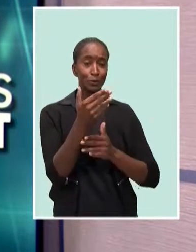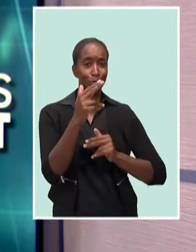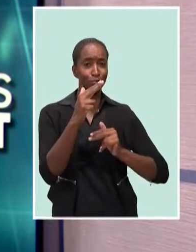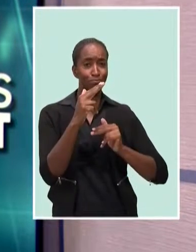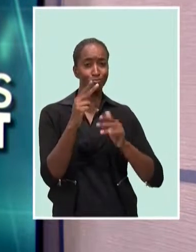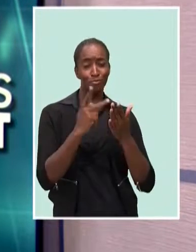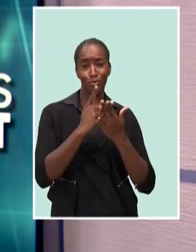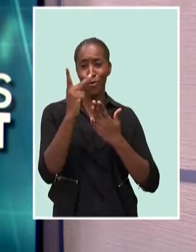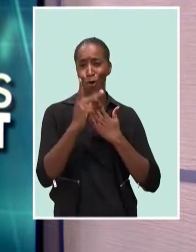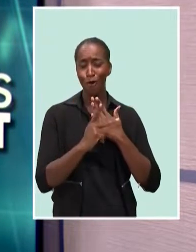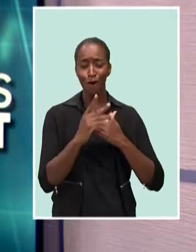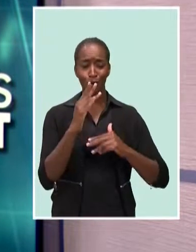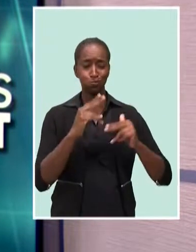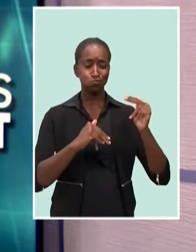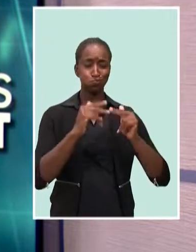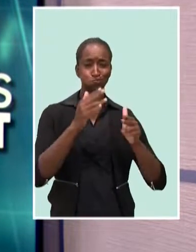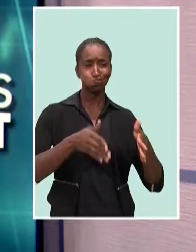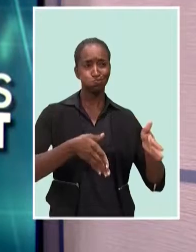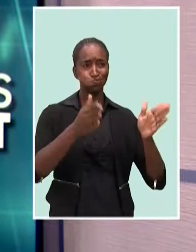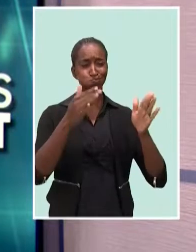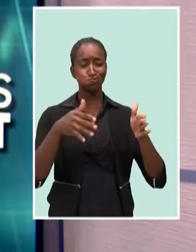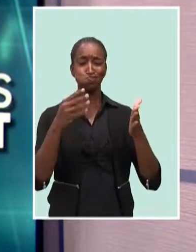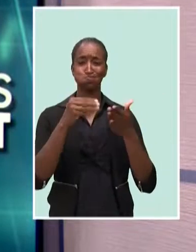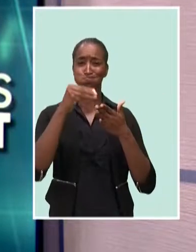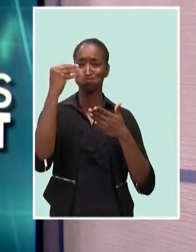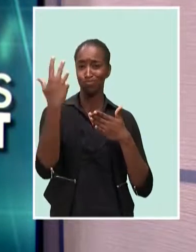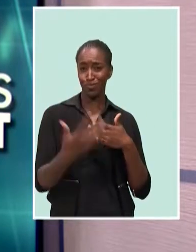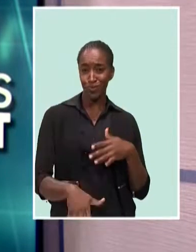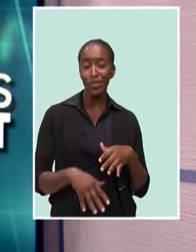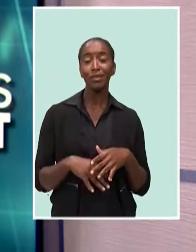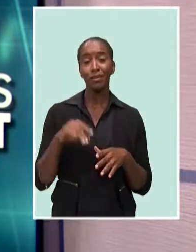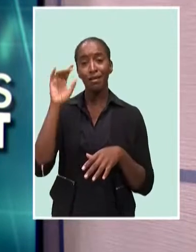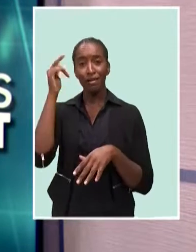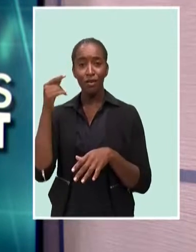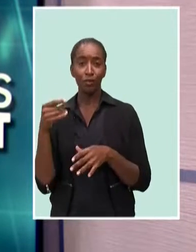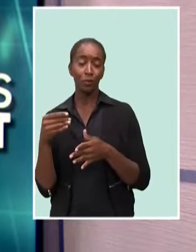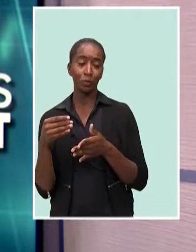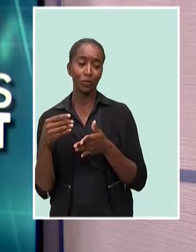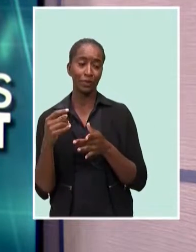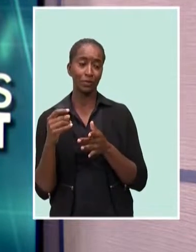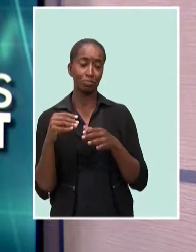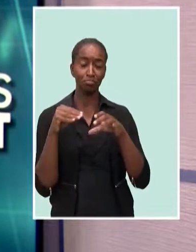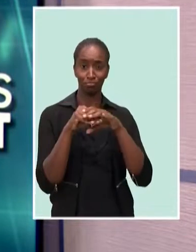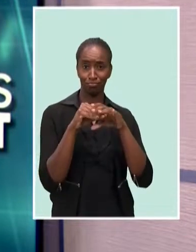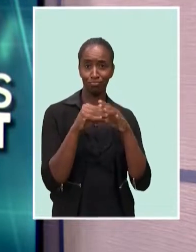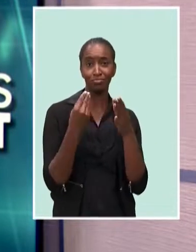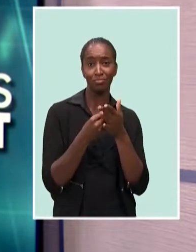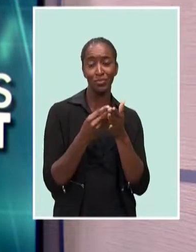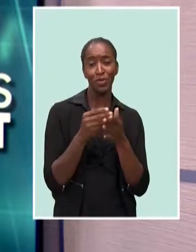Massive public subsidies helped bring about the $25 billion development known as Hudson Yards,